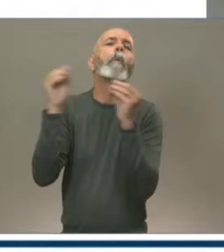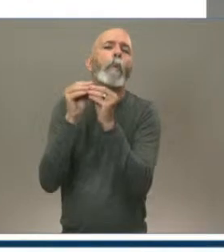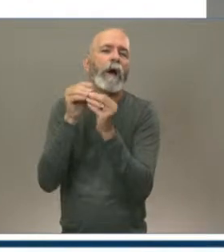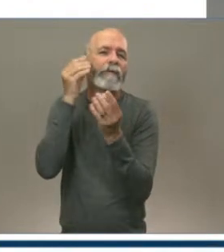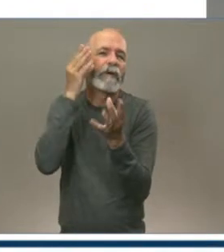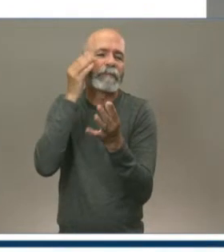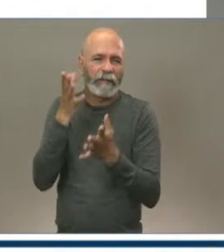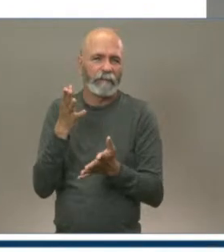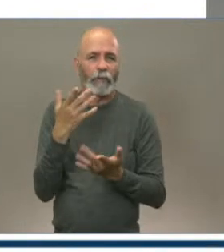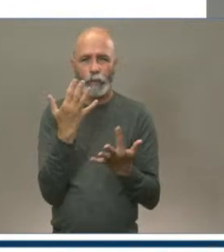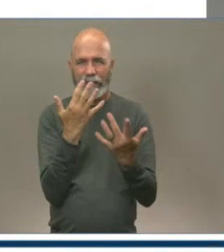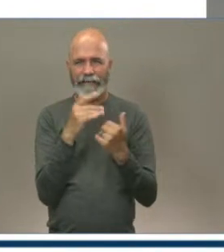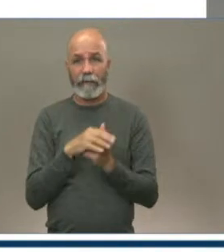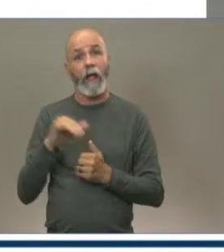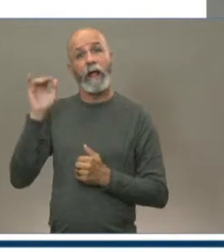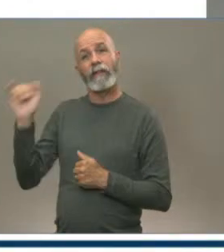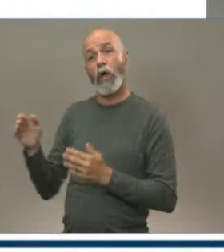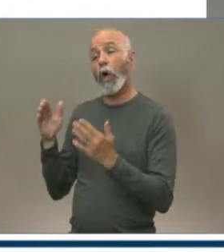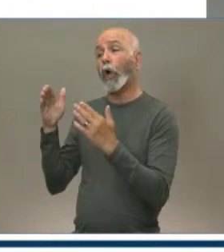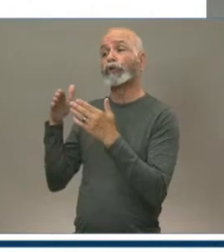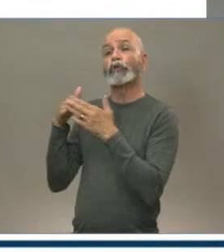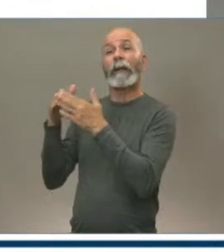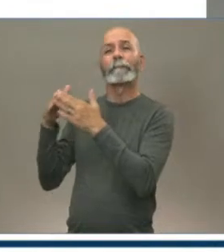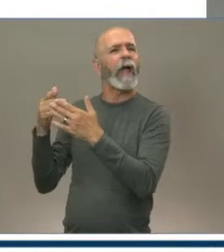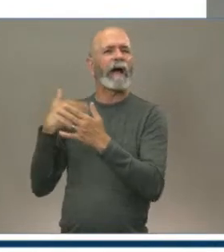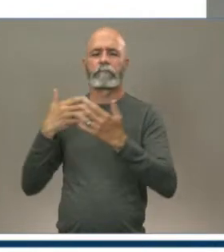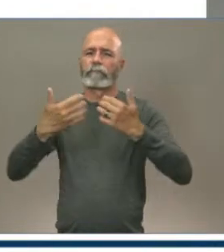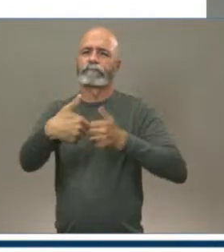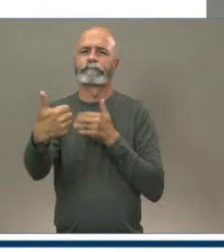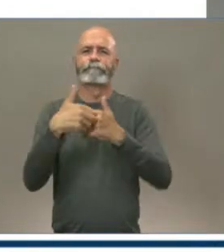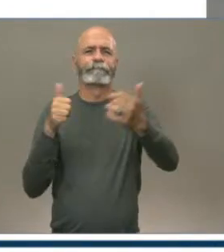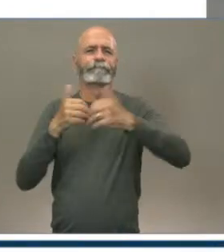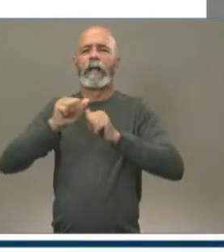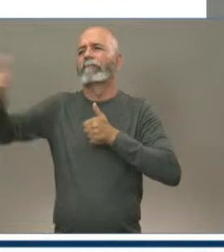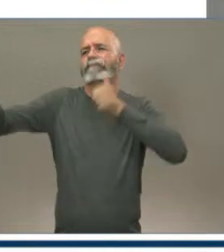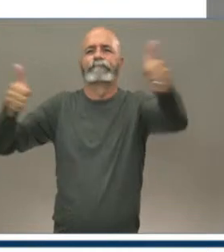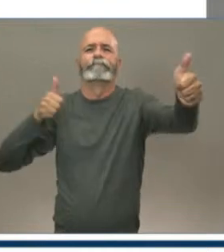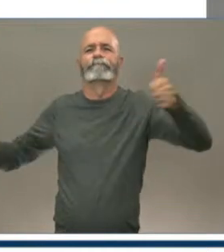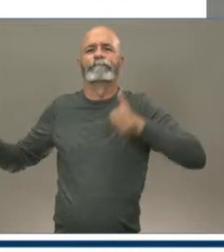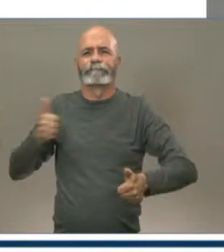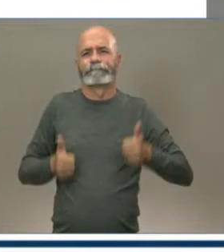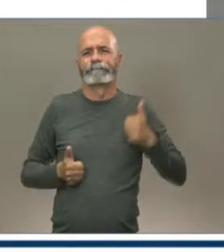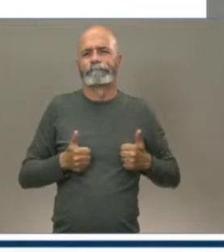at that shipyard as multiple workplaces, and we deal with each of the different areas